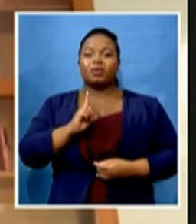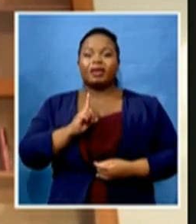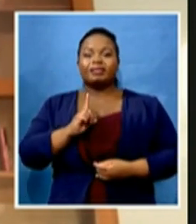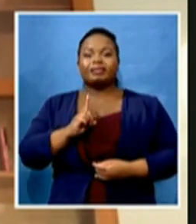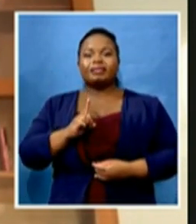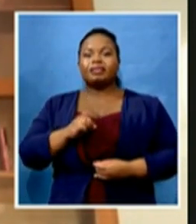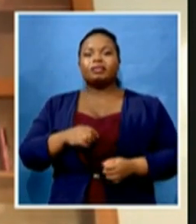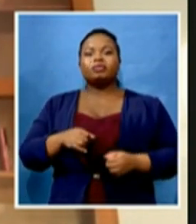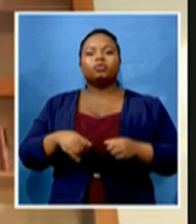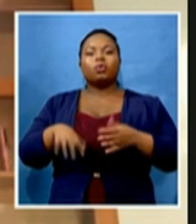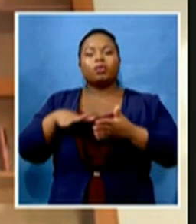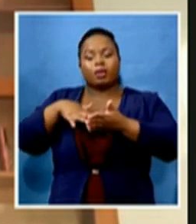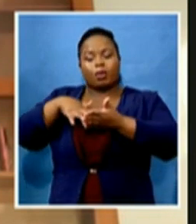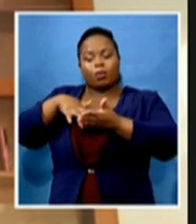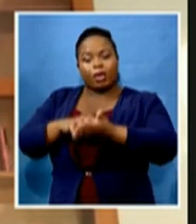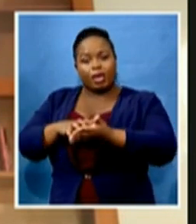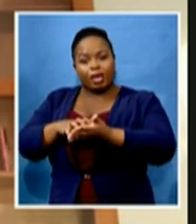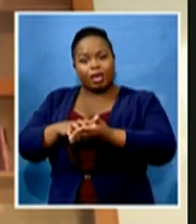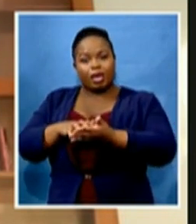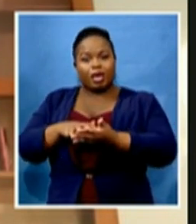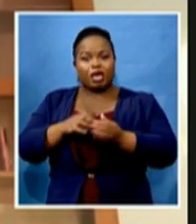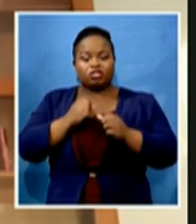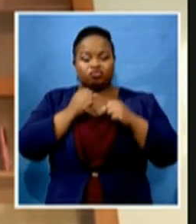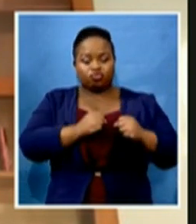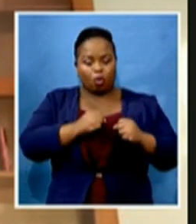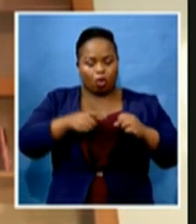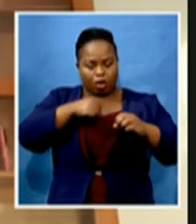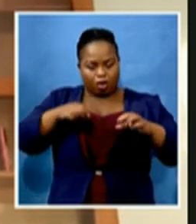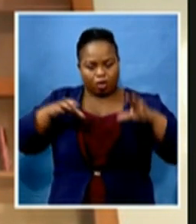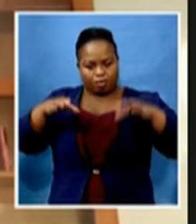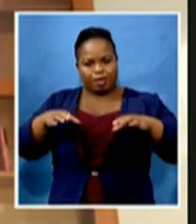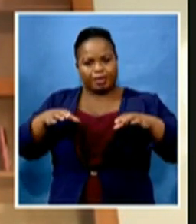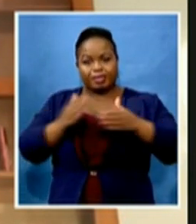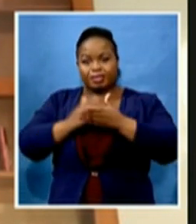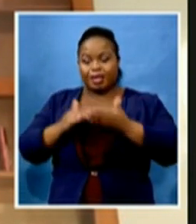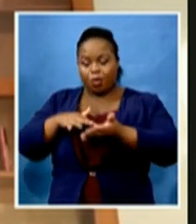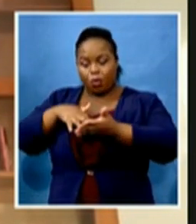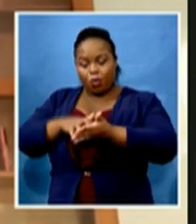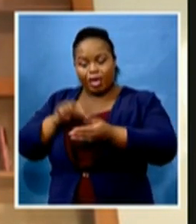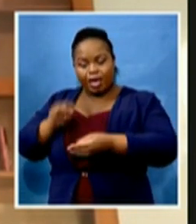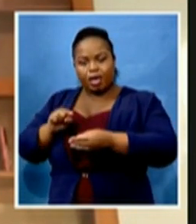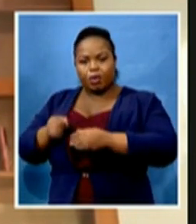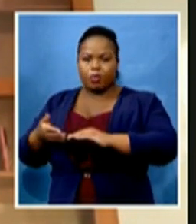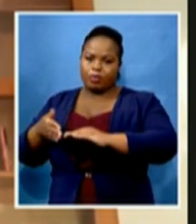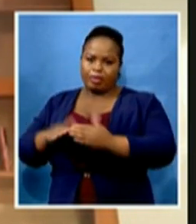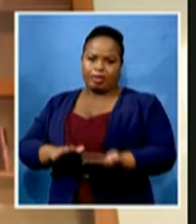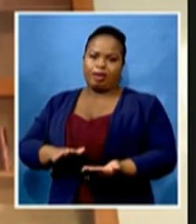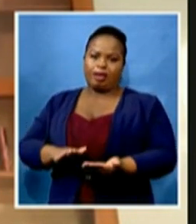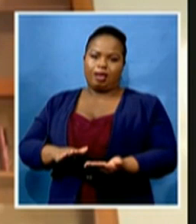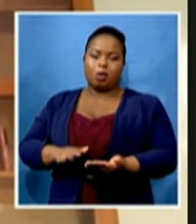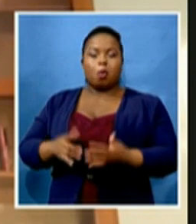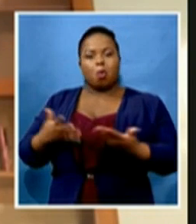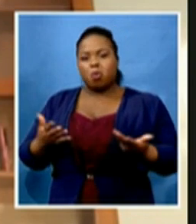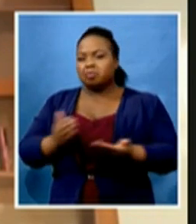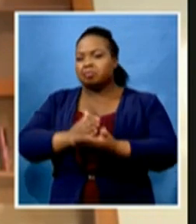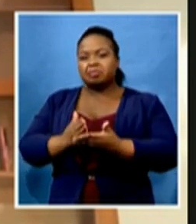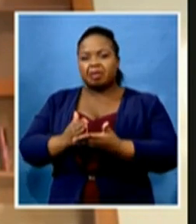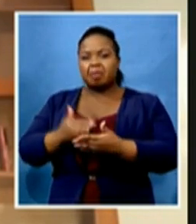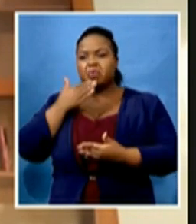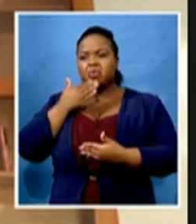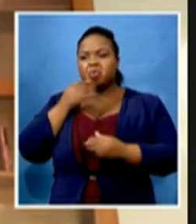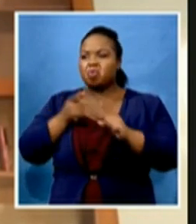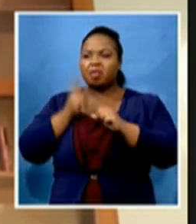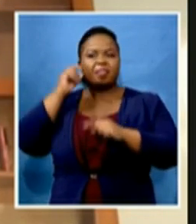will either succumb to the infection, or those who will not have the right information, those who